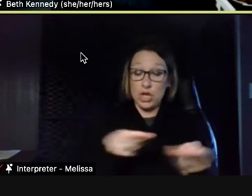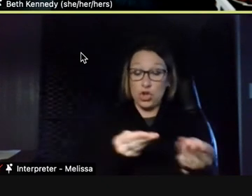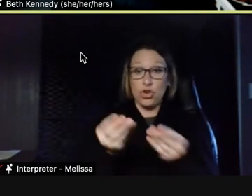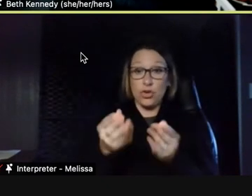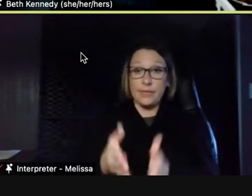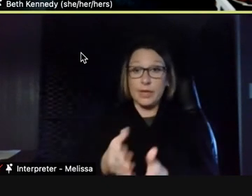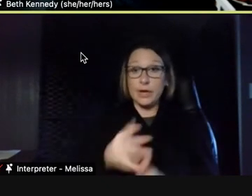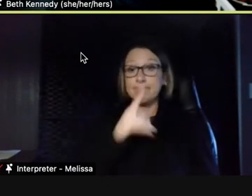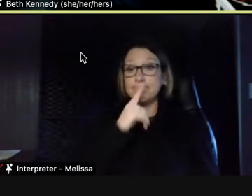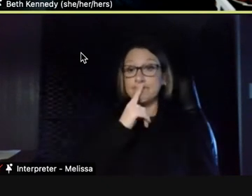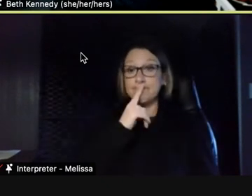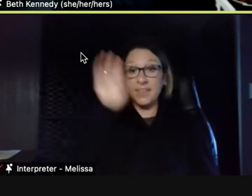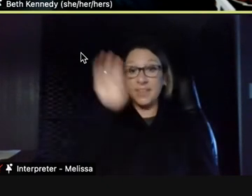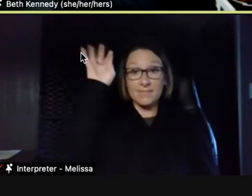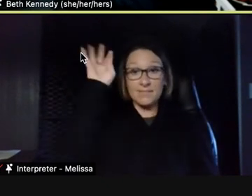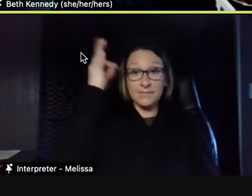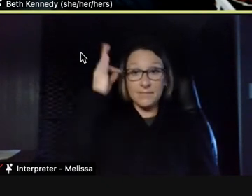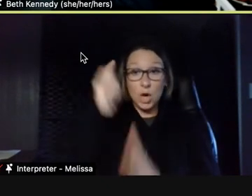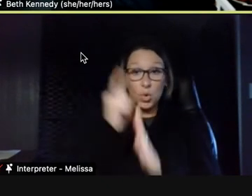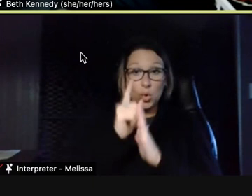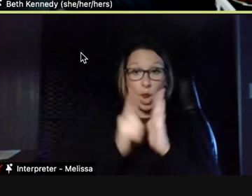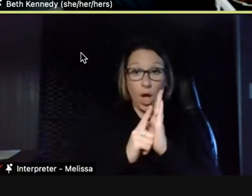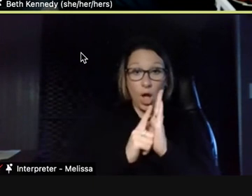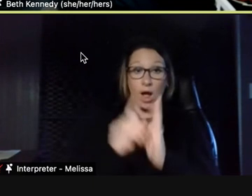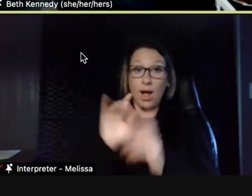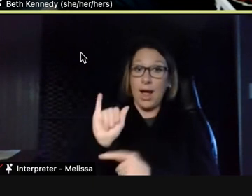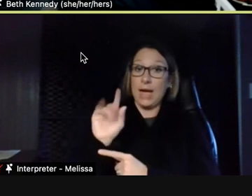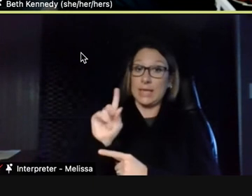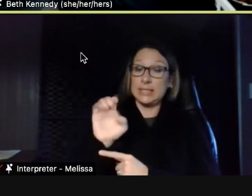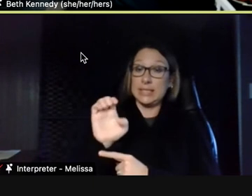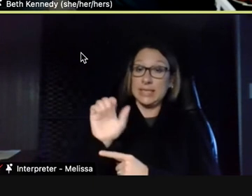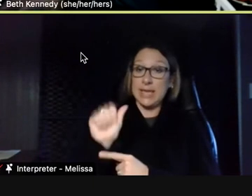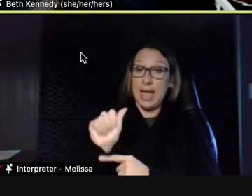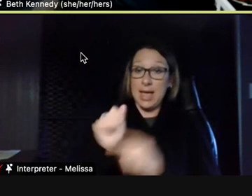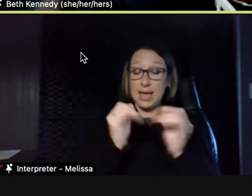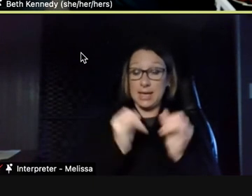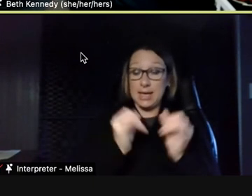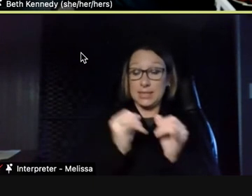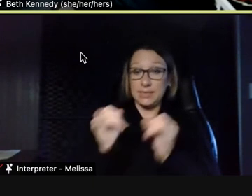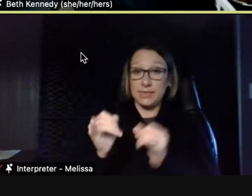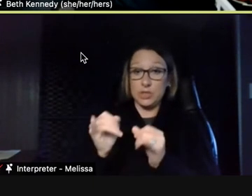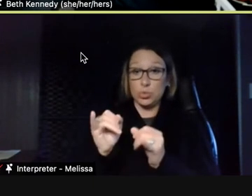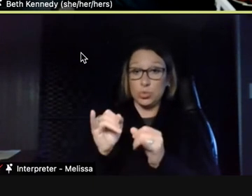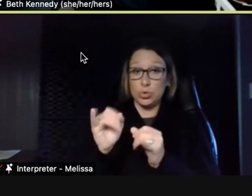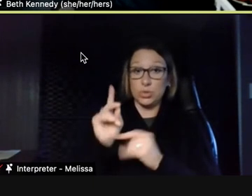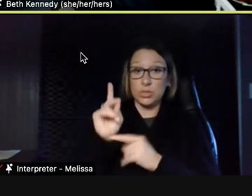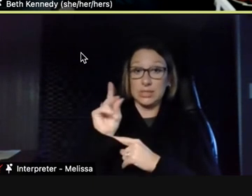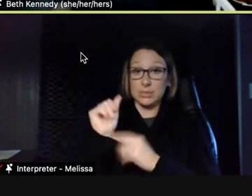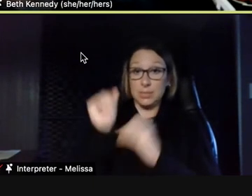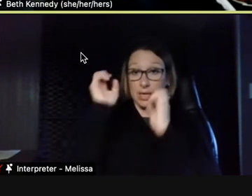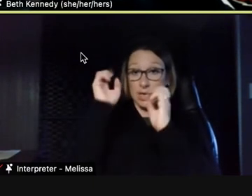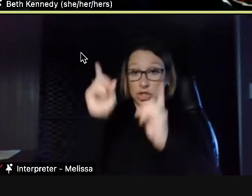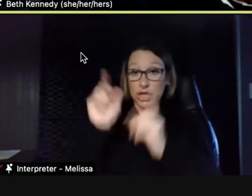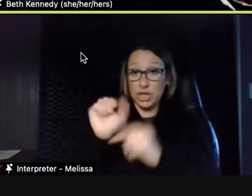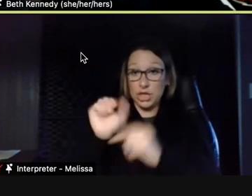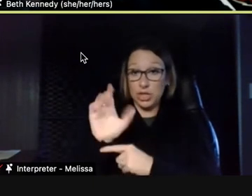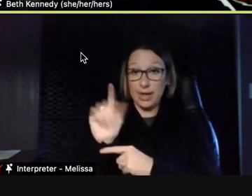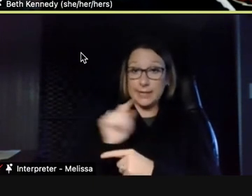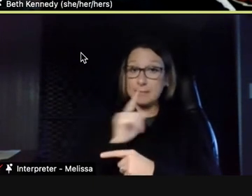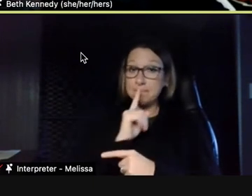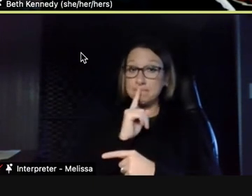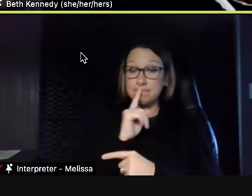in IDEA, the Individuals with Disability Education Act, which mandates special education. Intervener is